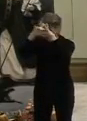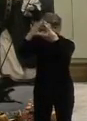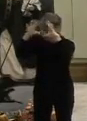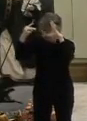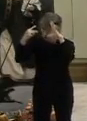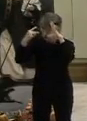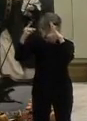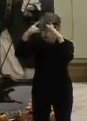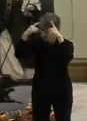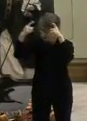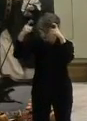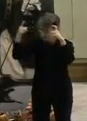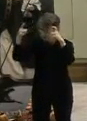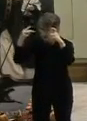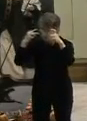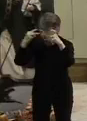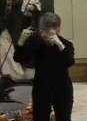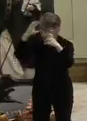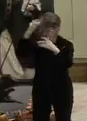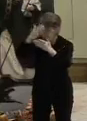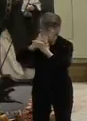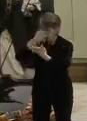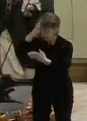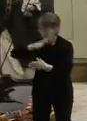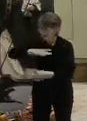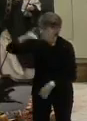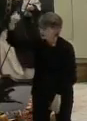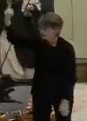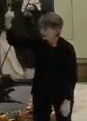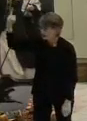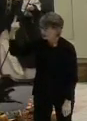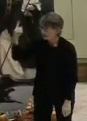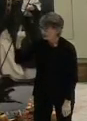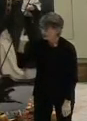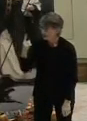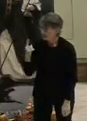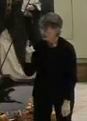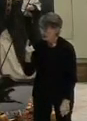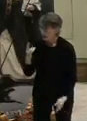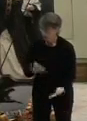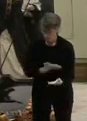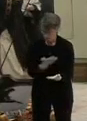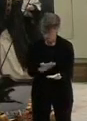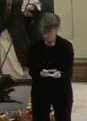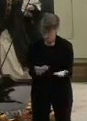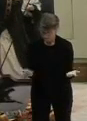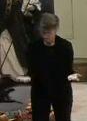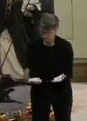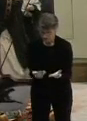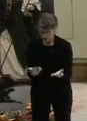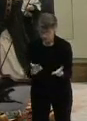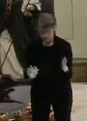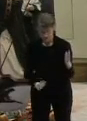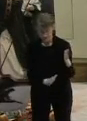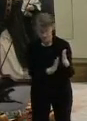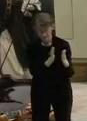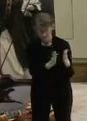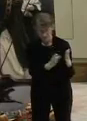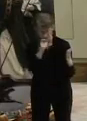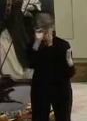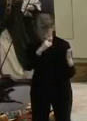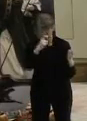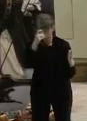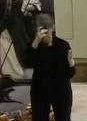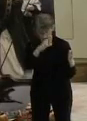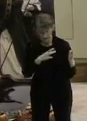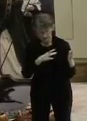of man coming on the clouds of heaven. When he reached the ancient one and was presented before him, the